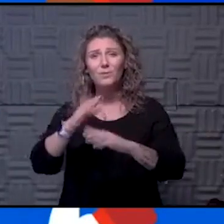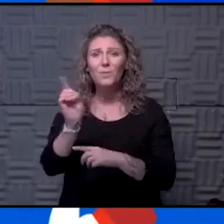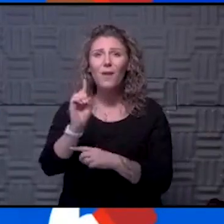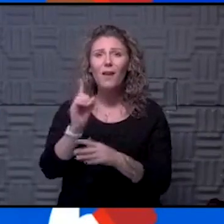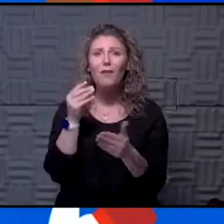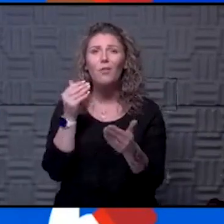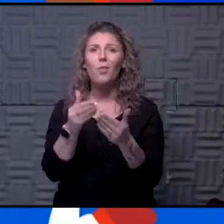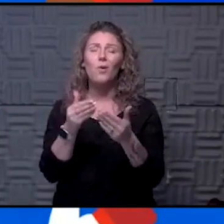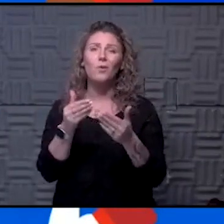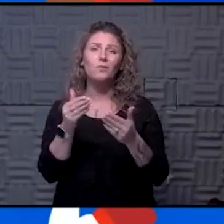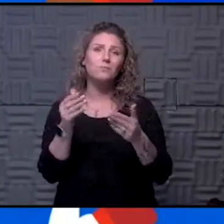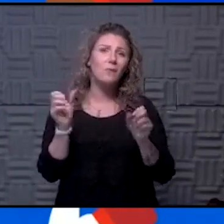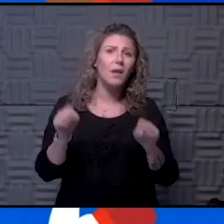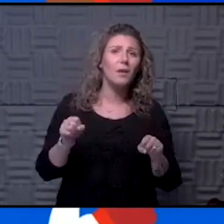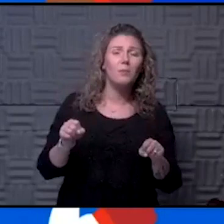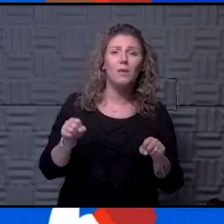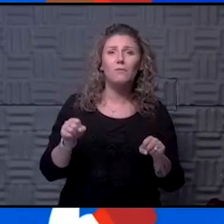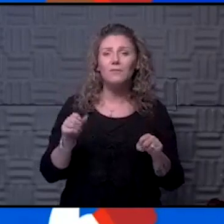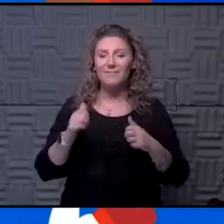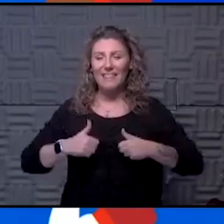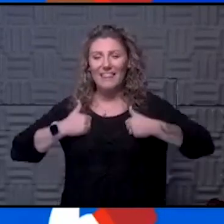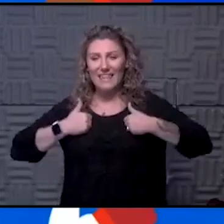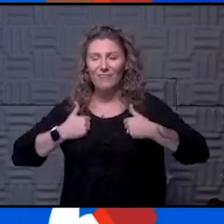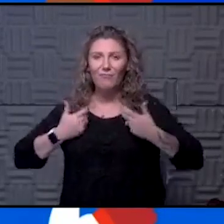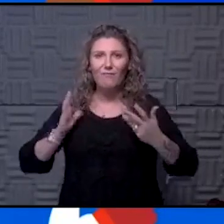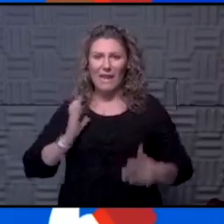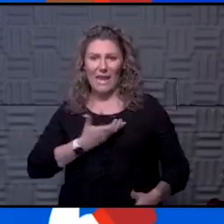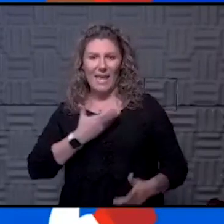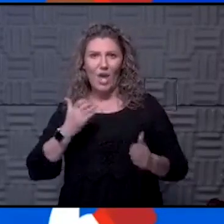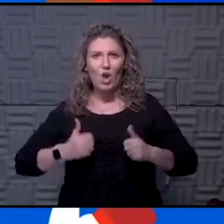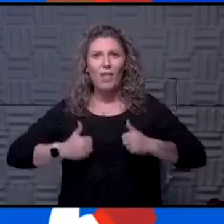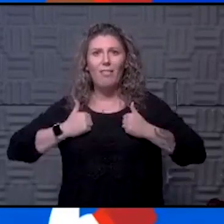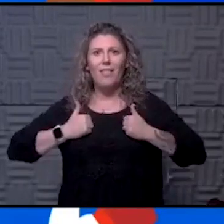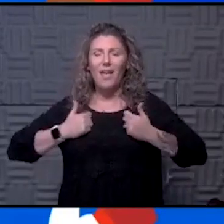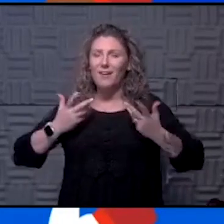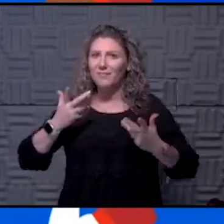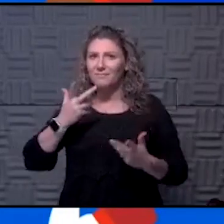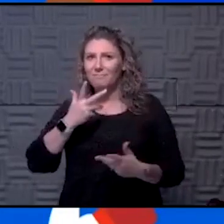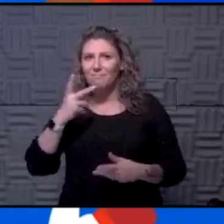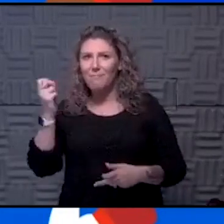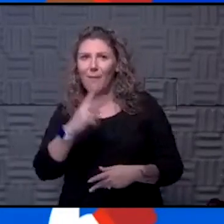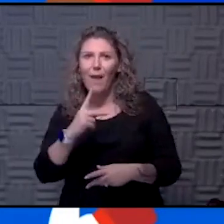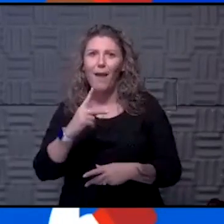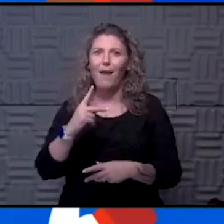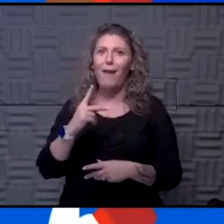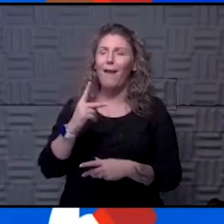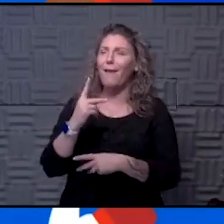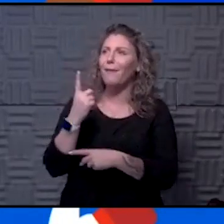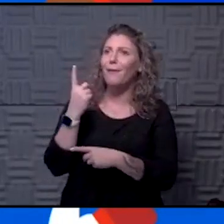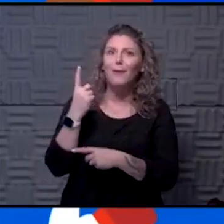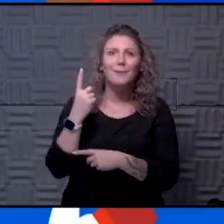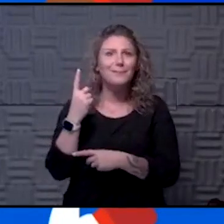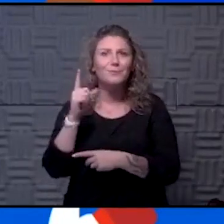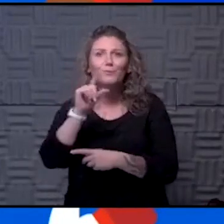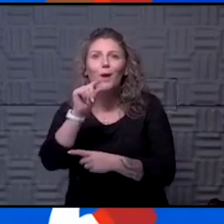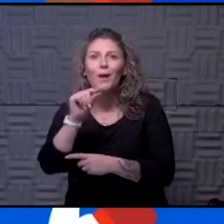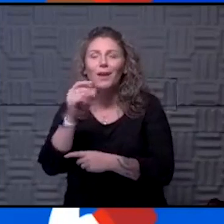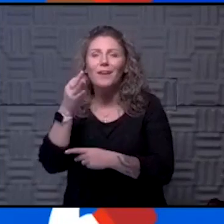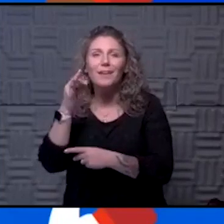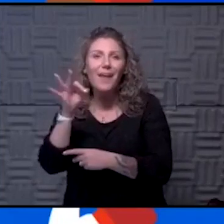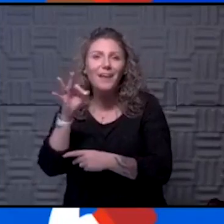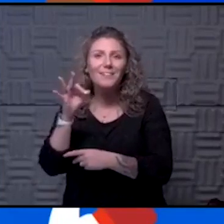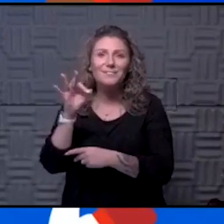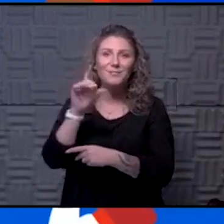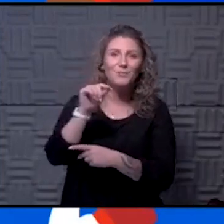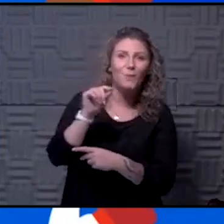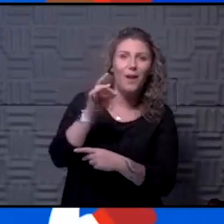closer to being able to live life the way that we knew that in 2019 and 2018, is that we continue